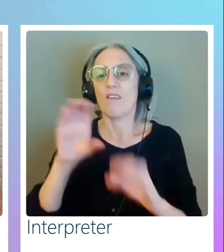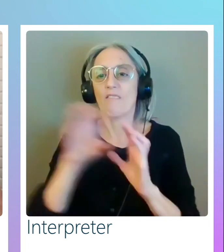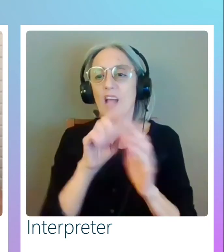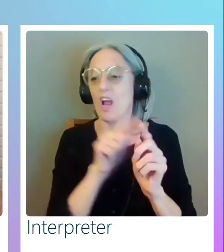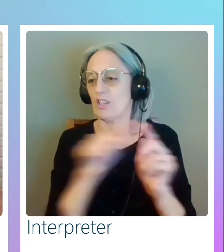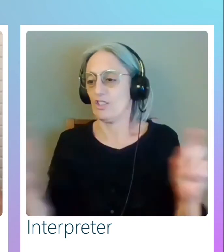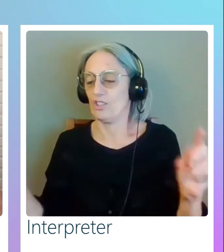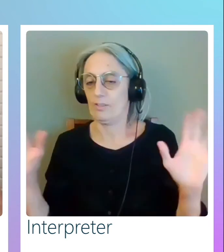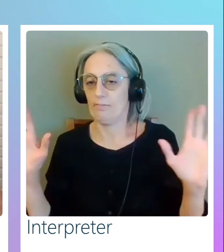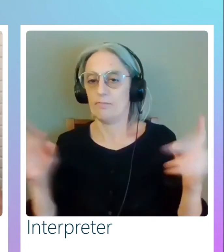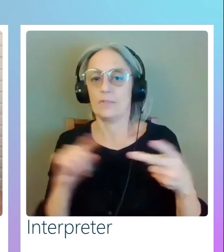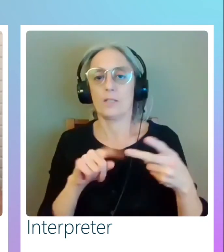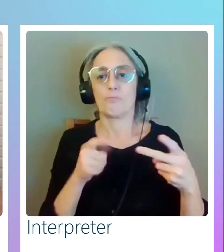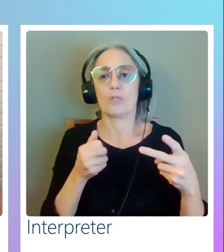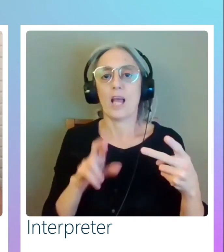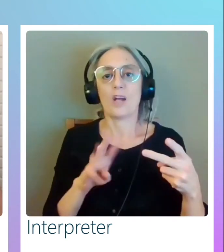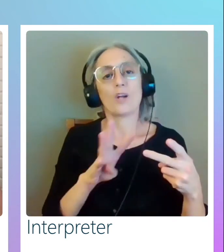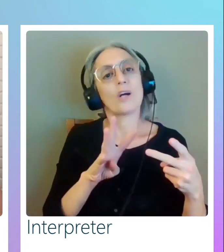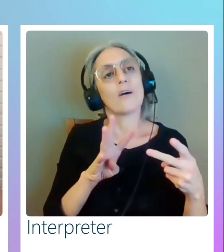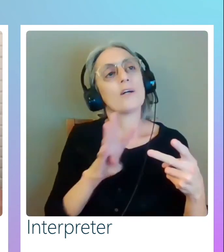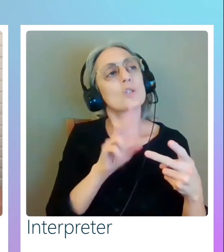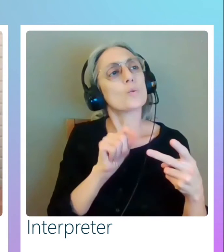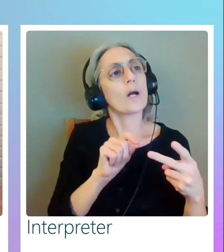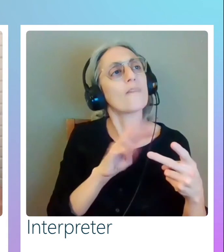between 40 and